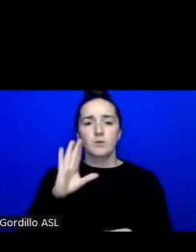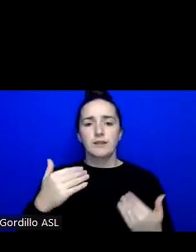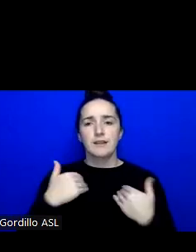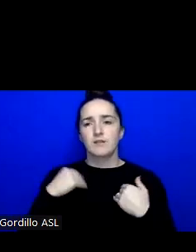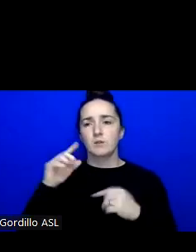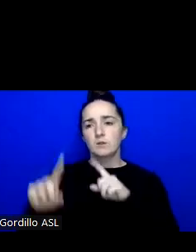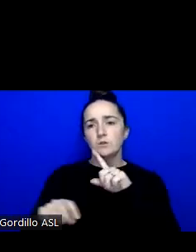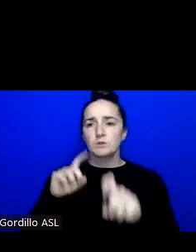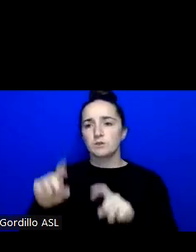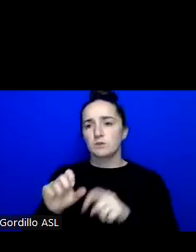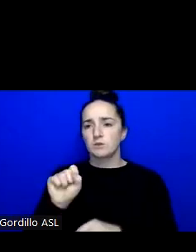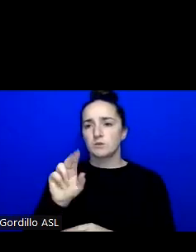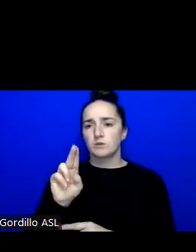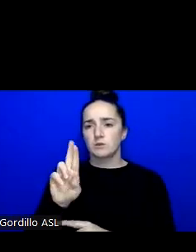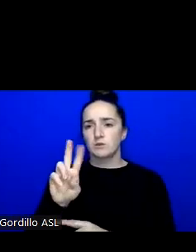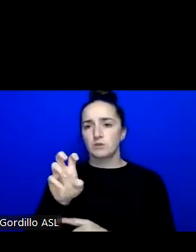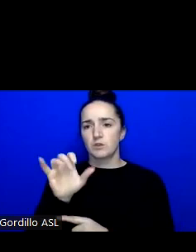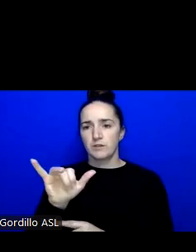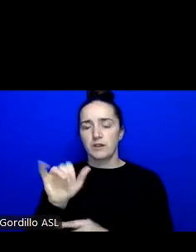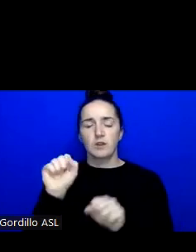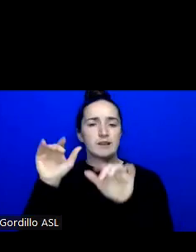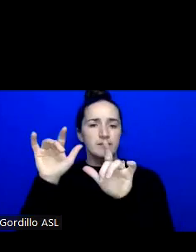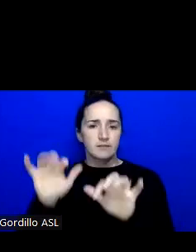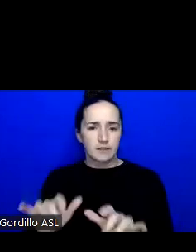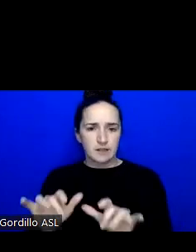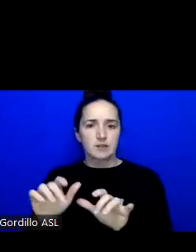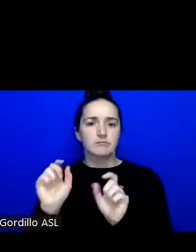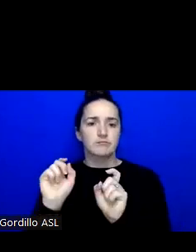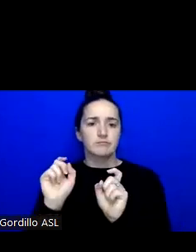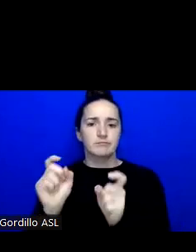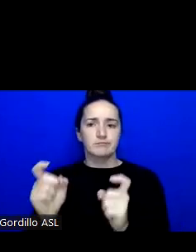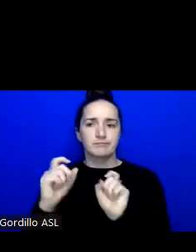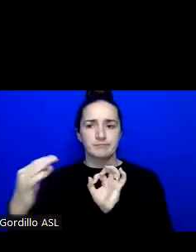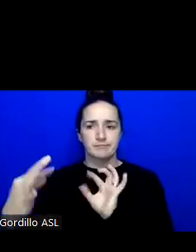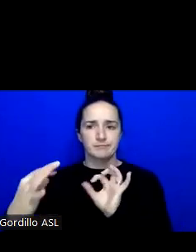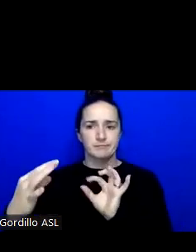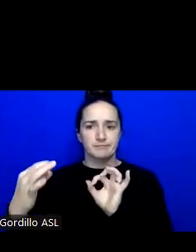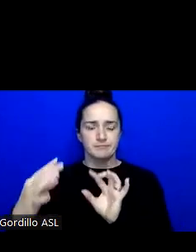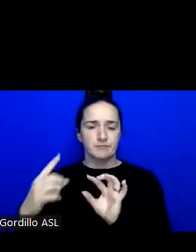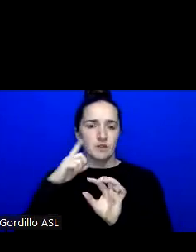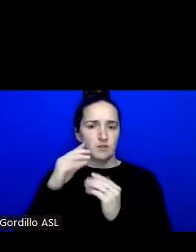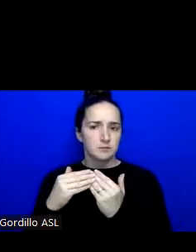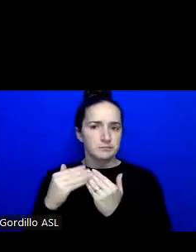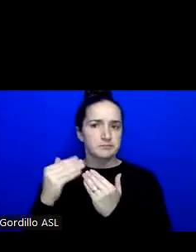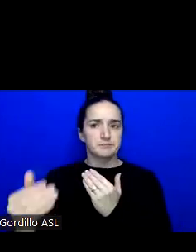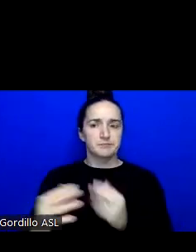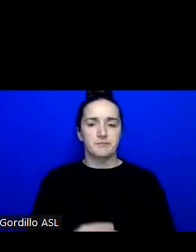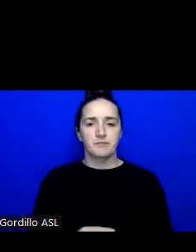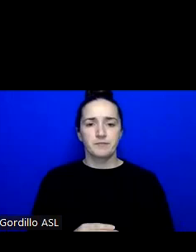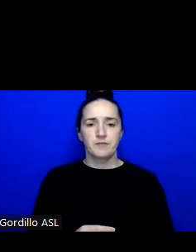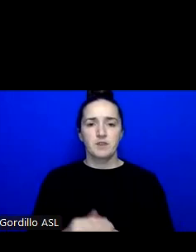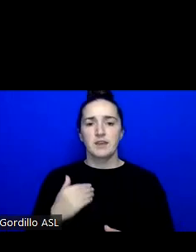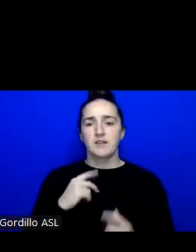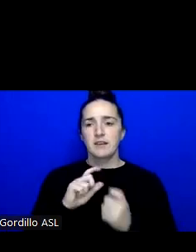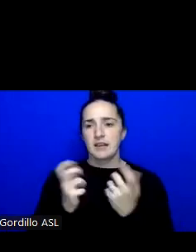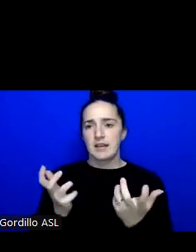the presentation and any maybe suggestions you might have moving forward. Accommodation services are being provided. Looks